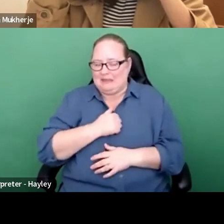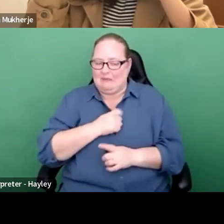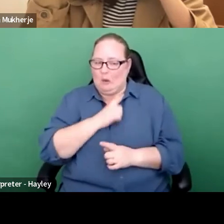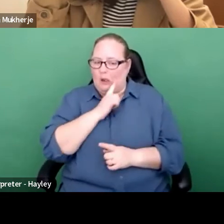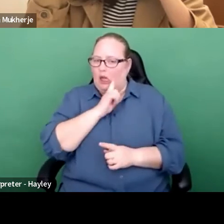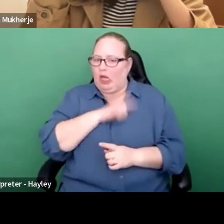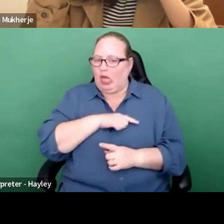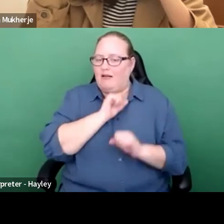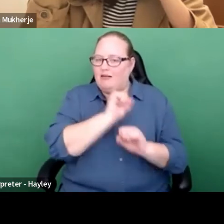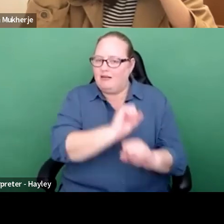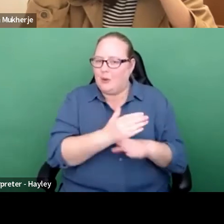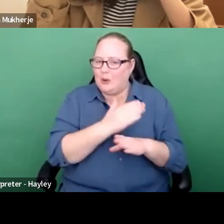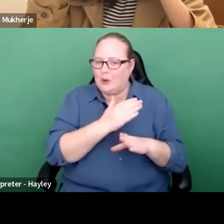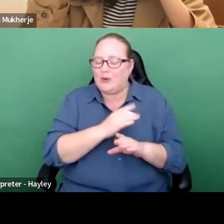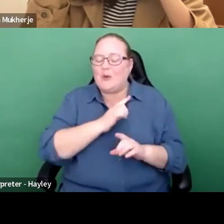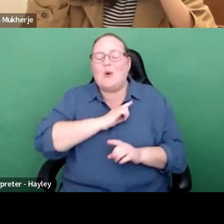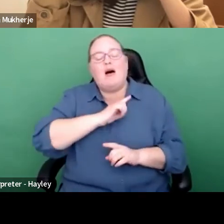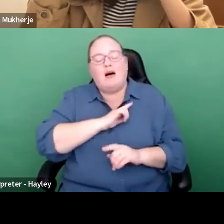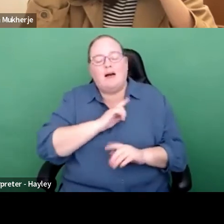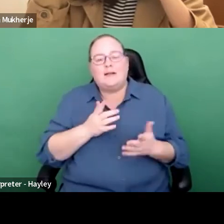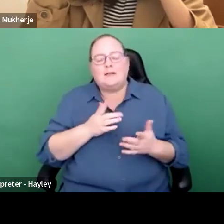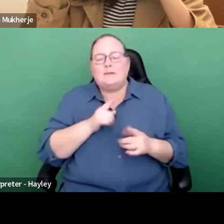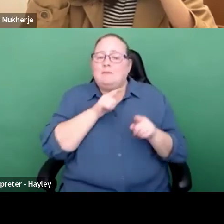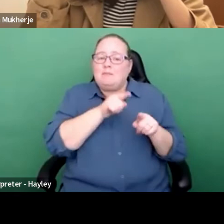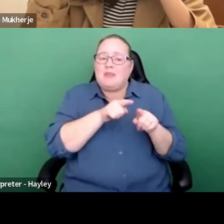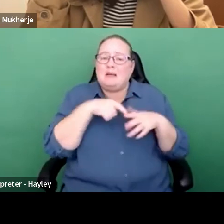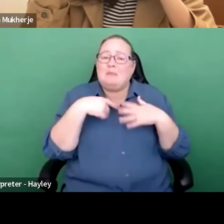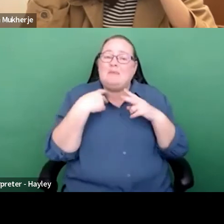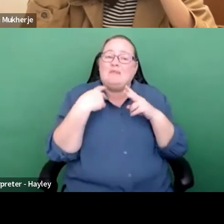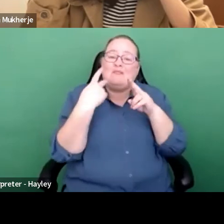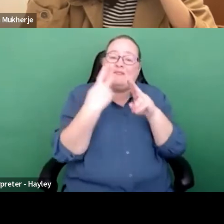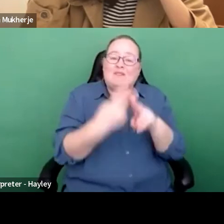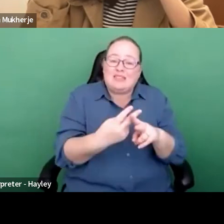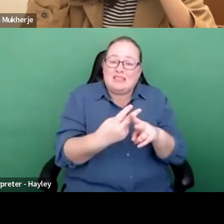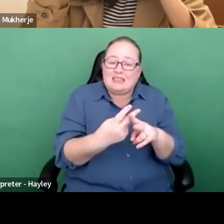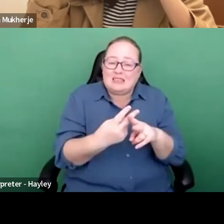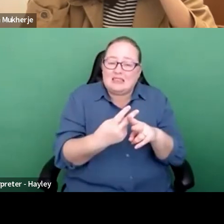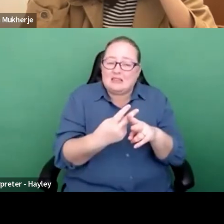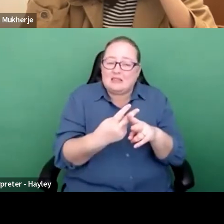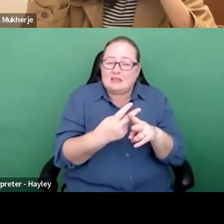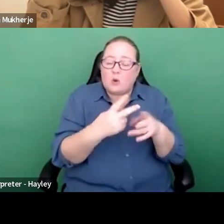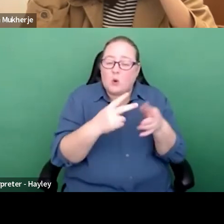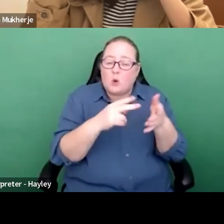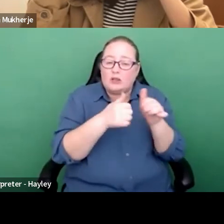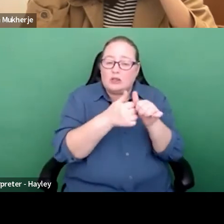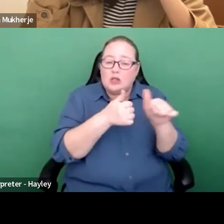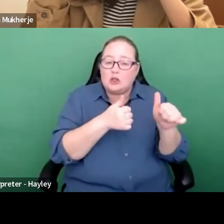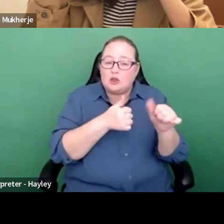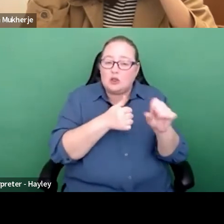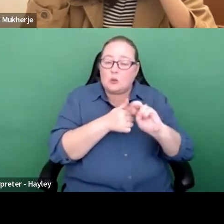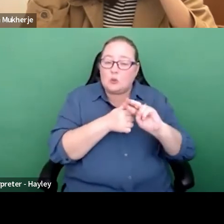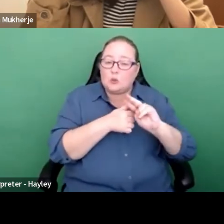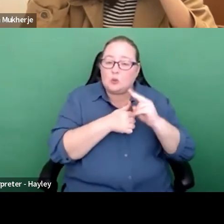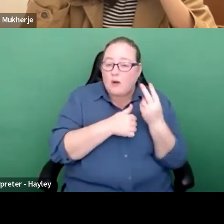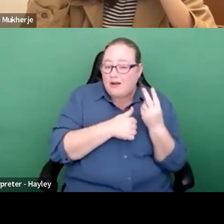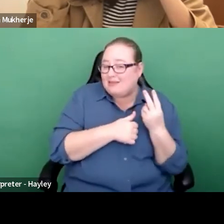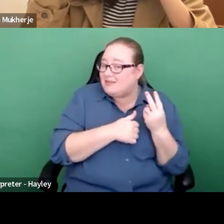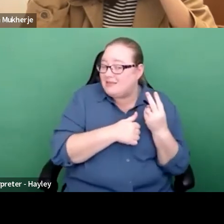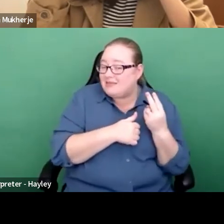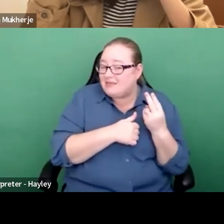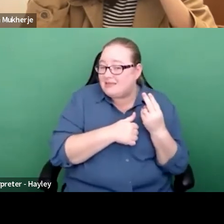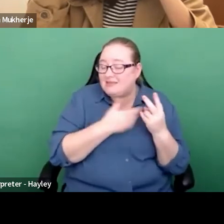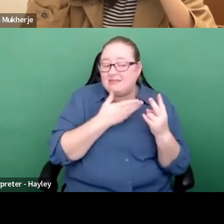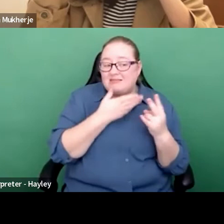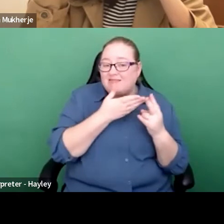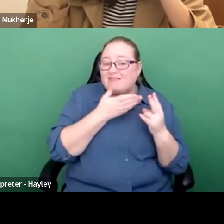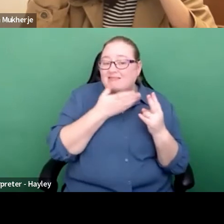because I believe they only visited the organization twice, only to interview